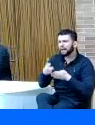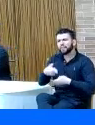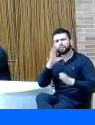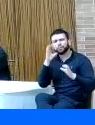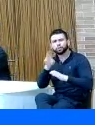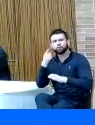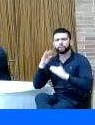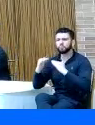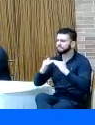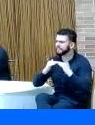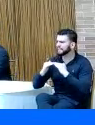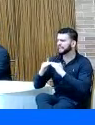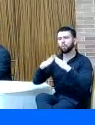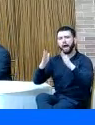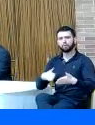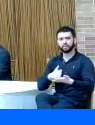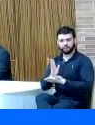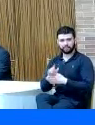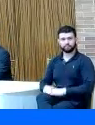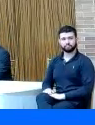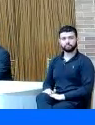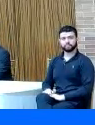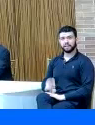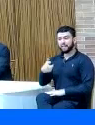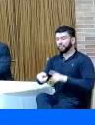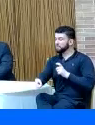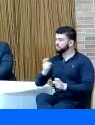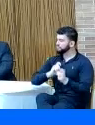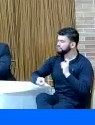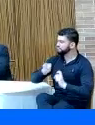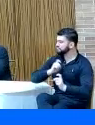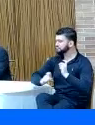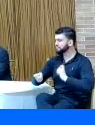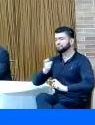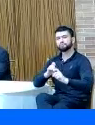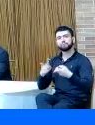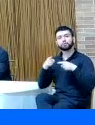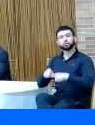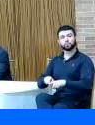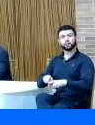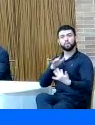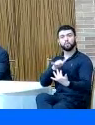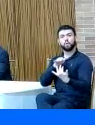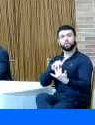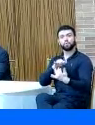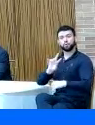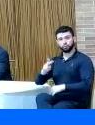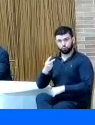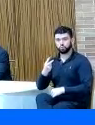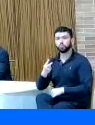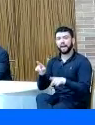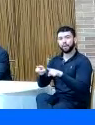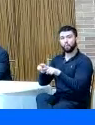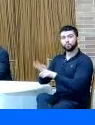attempting to secure Equal Housing rights despite their contributions to the American effort during the second world war